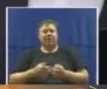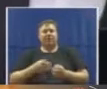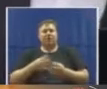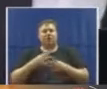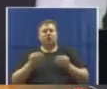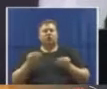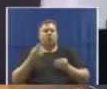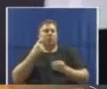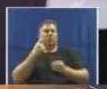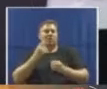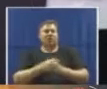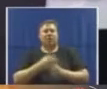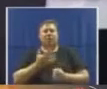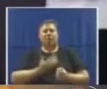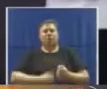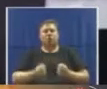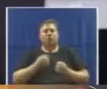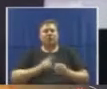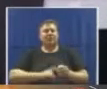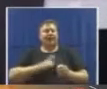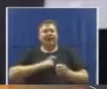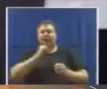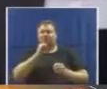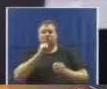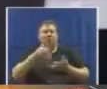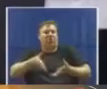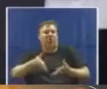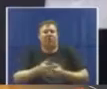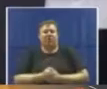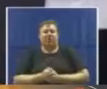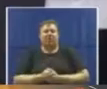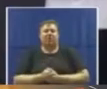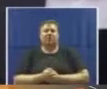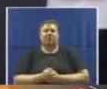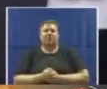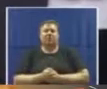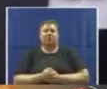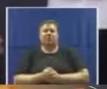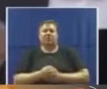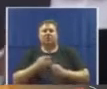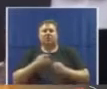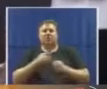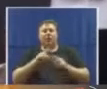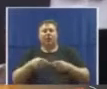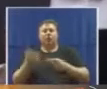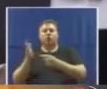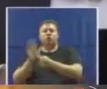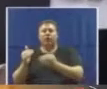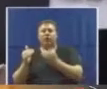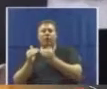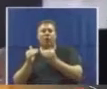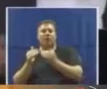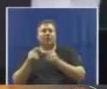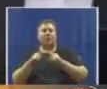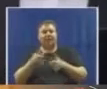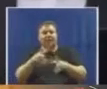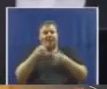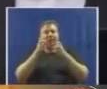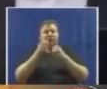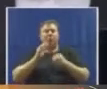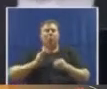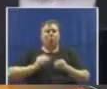again that abortion care is non-existent. We cannot emphasize equality without recognizing that it